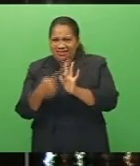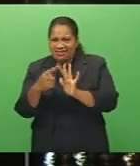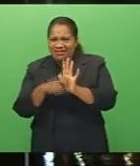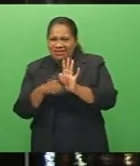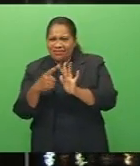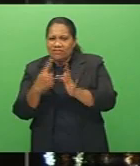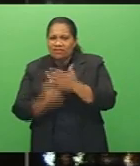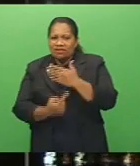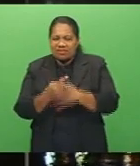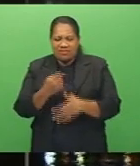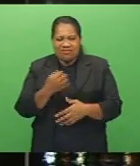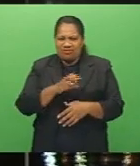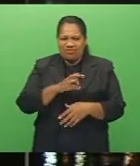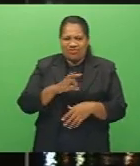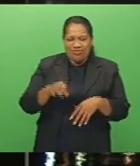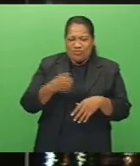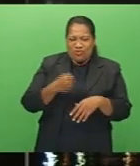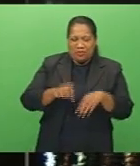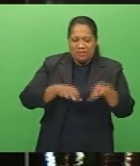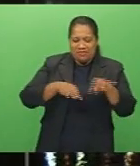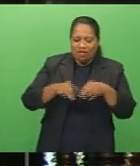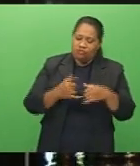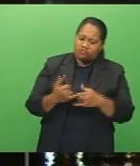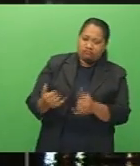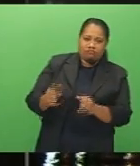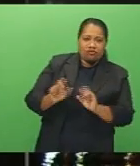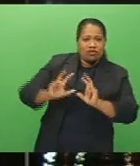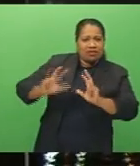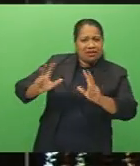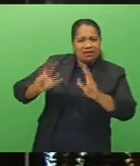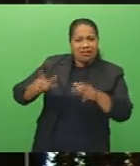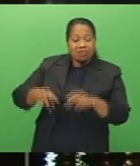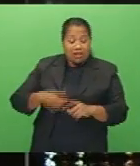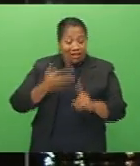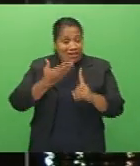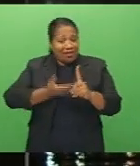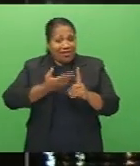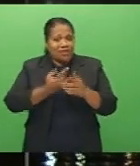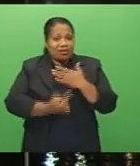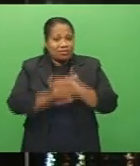leave netball. Natiri is one of the senior players in the club who